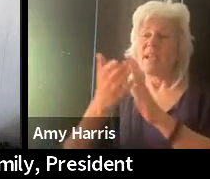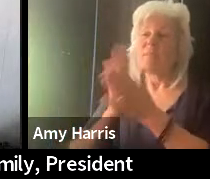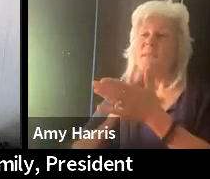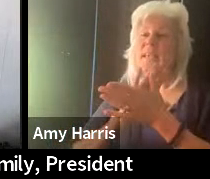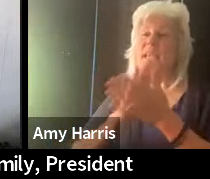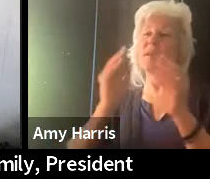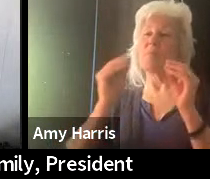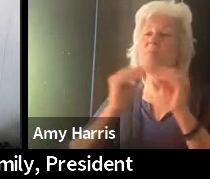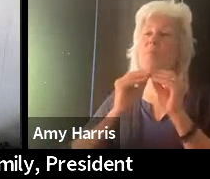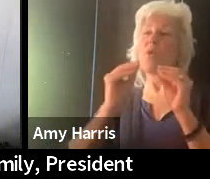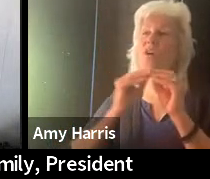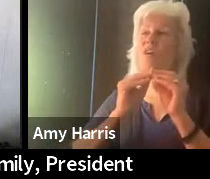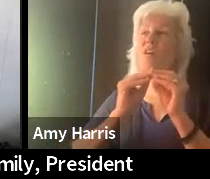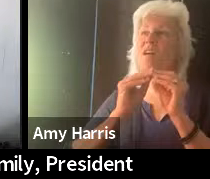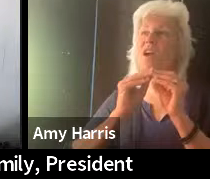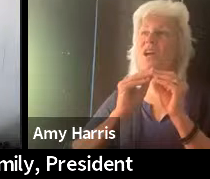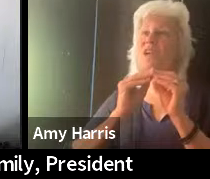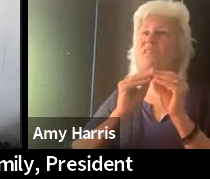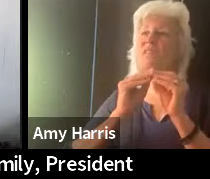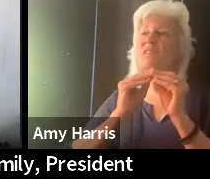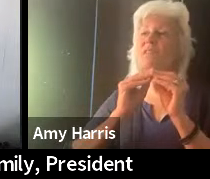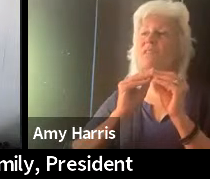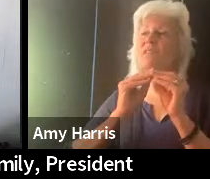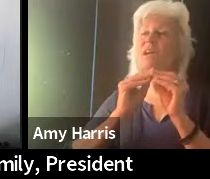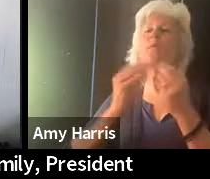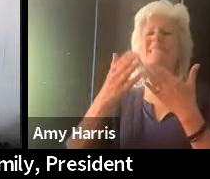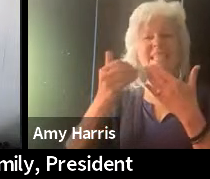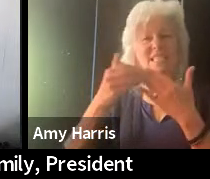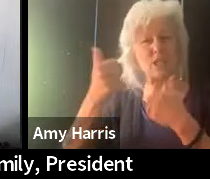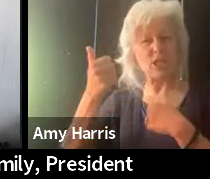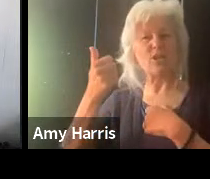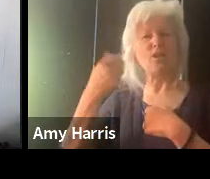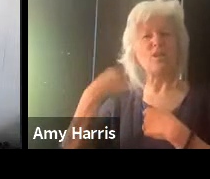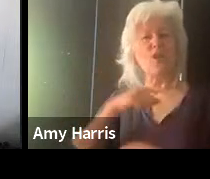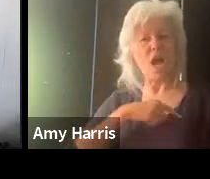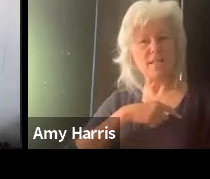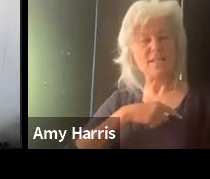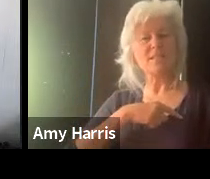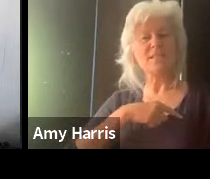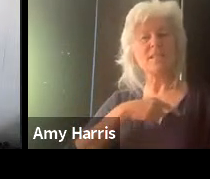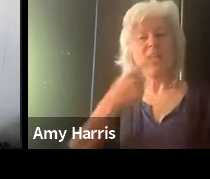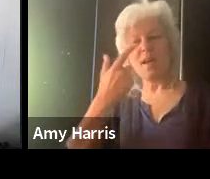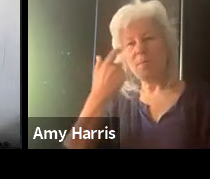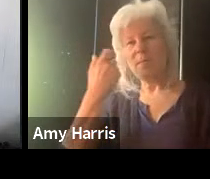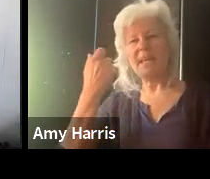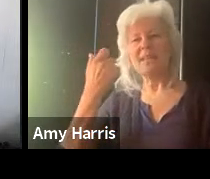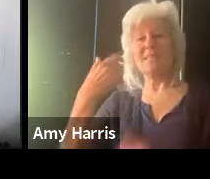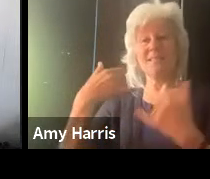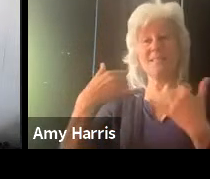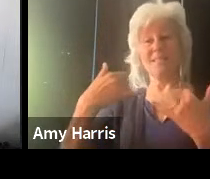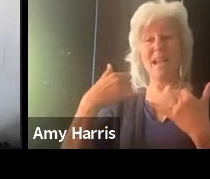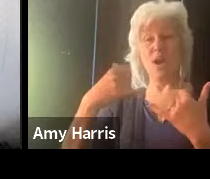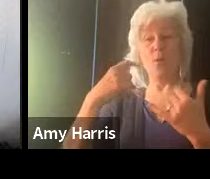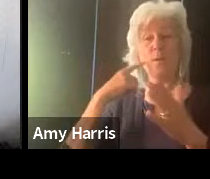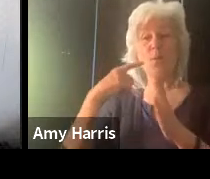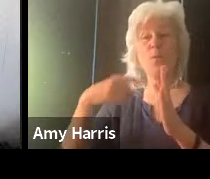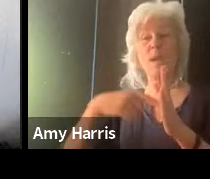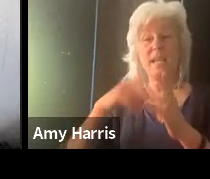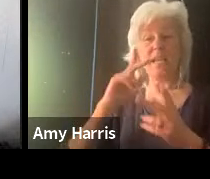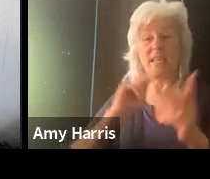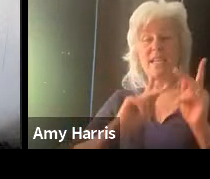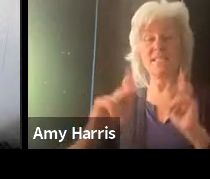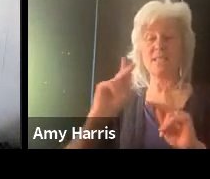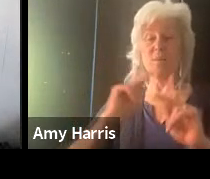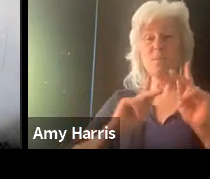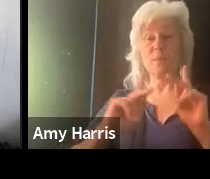more, a little easier for us, because we now were recognizing people